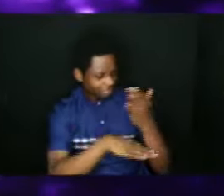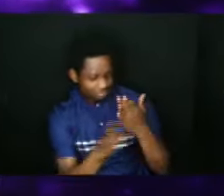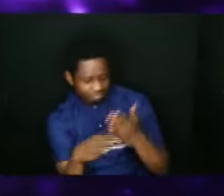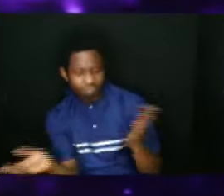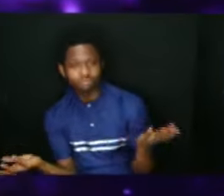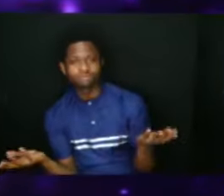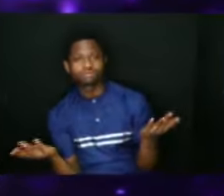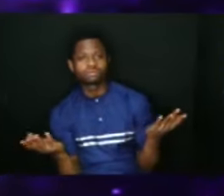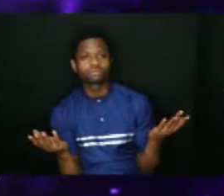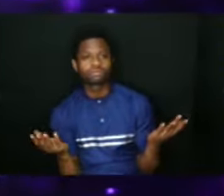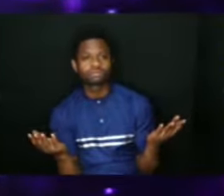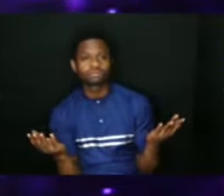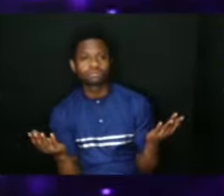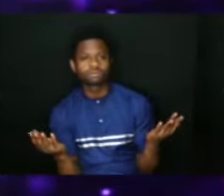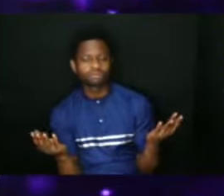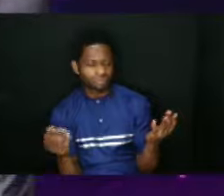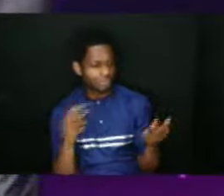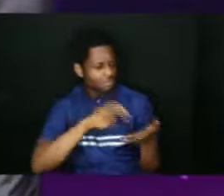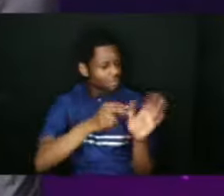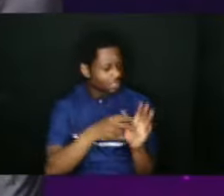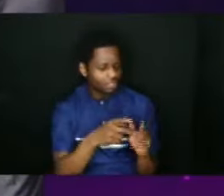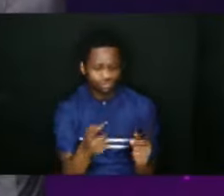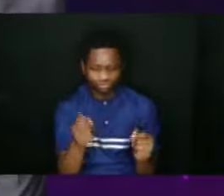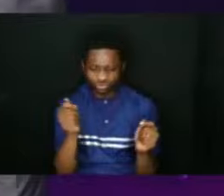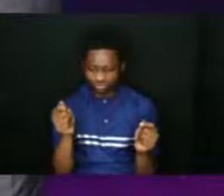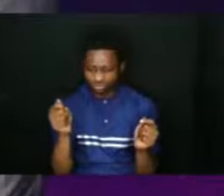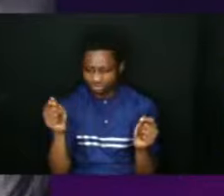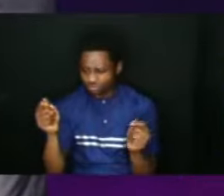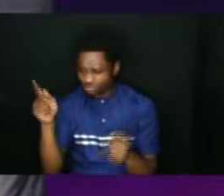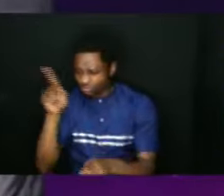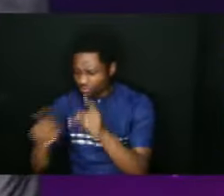it means that you are easy to understand.